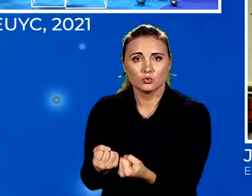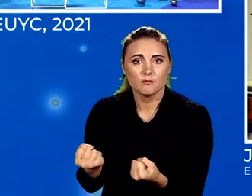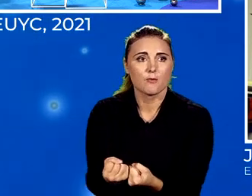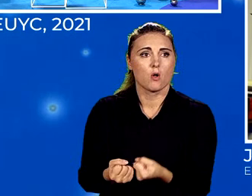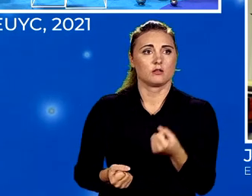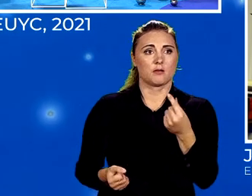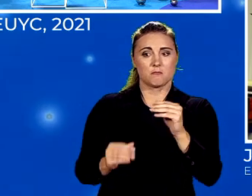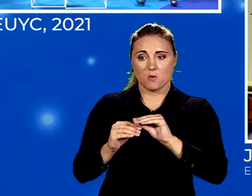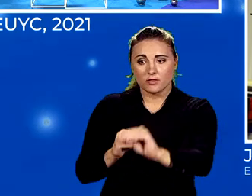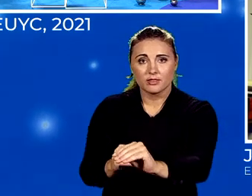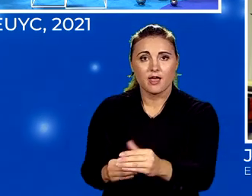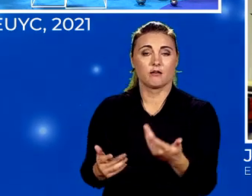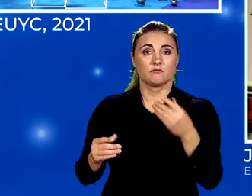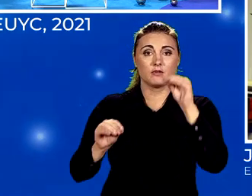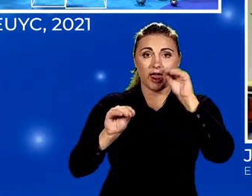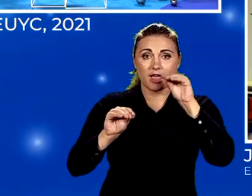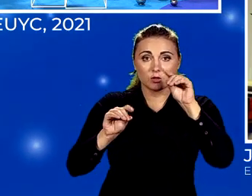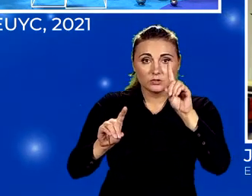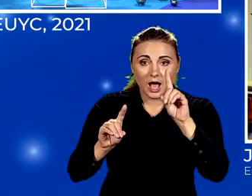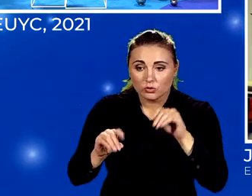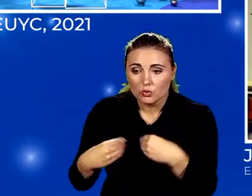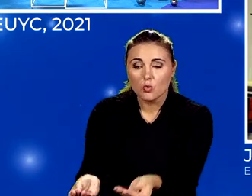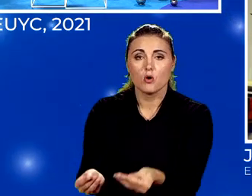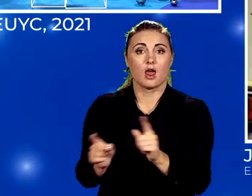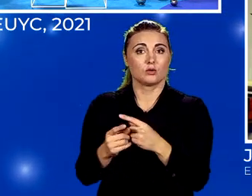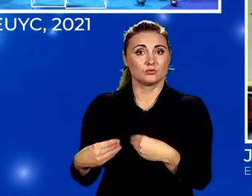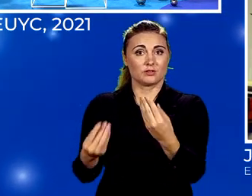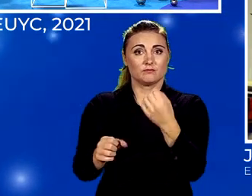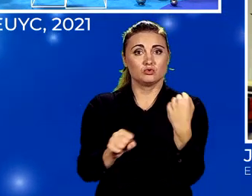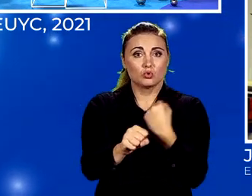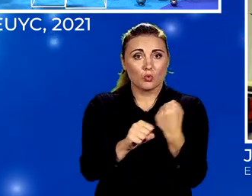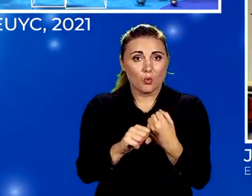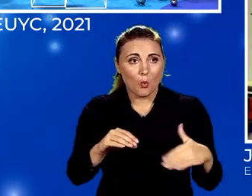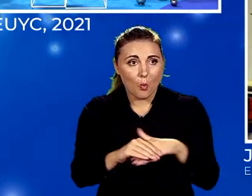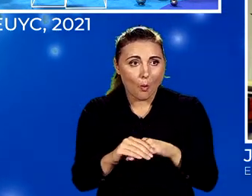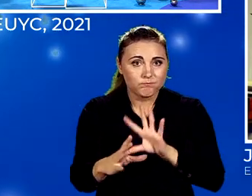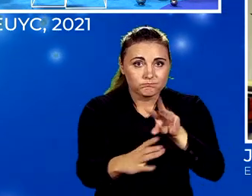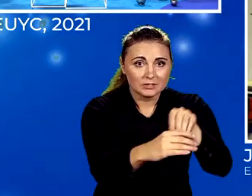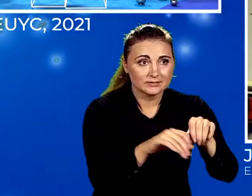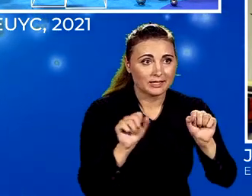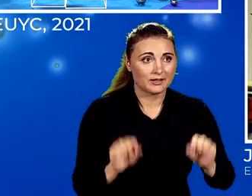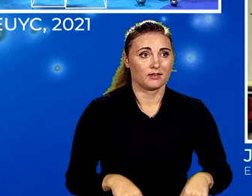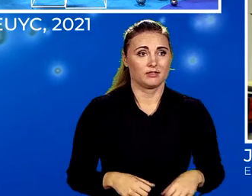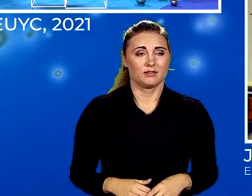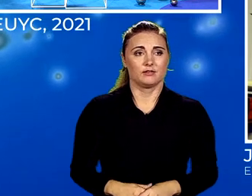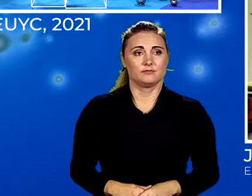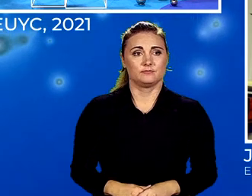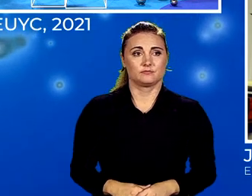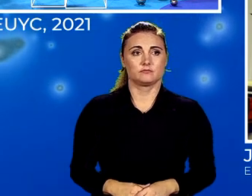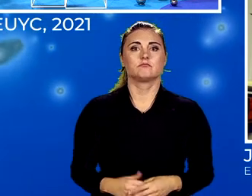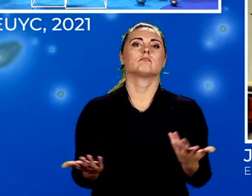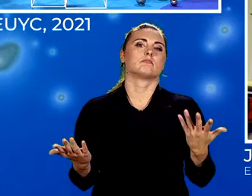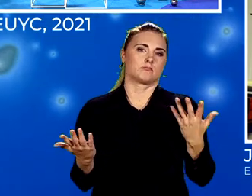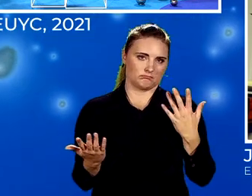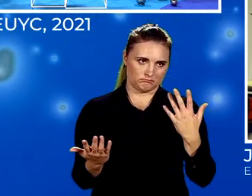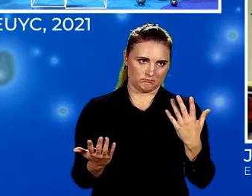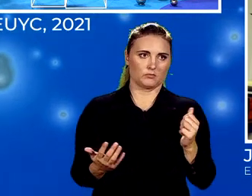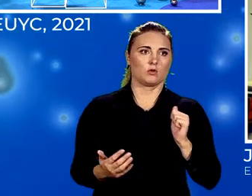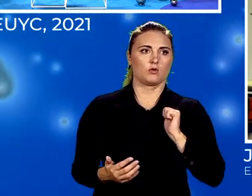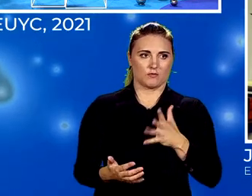skills, employment, green and digital transition. And of course, the